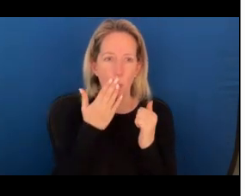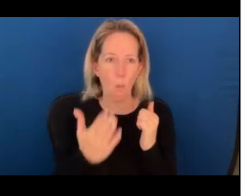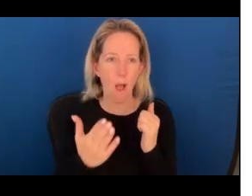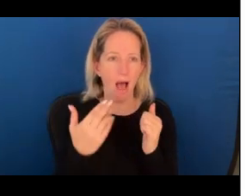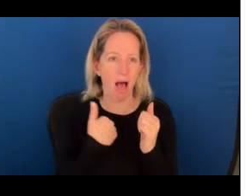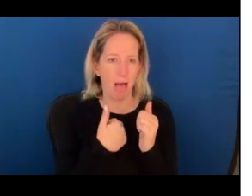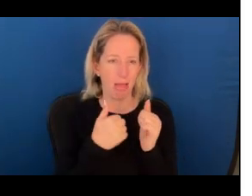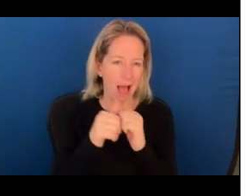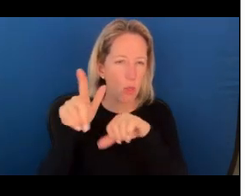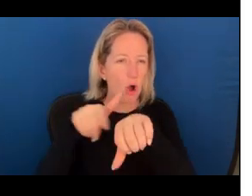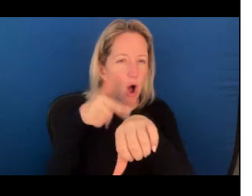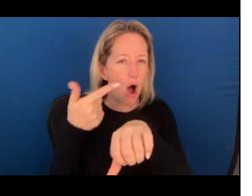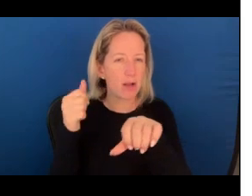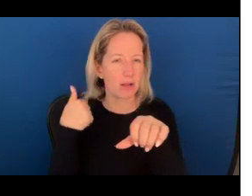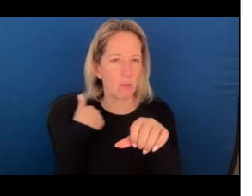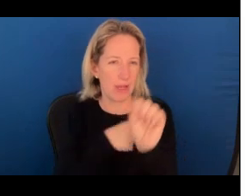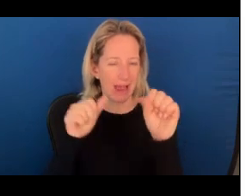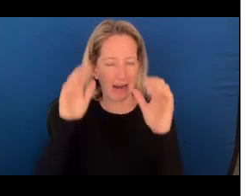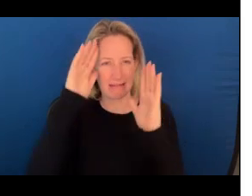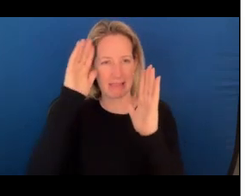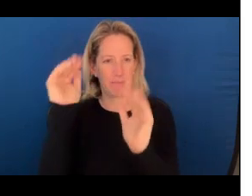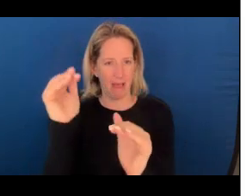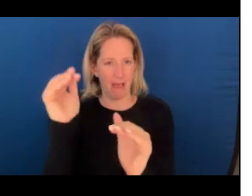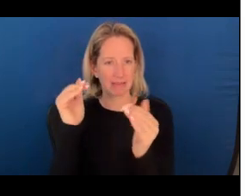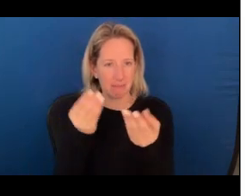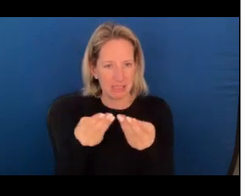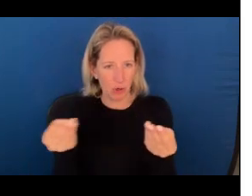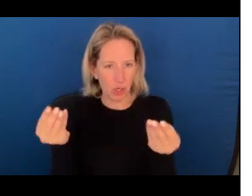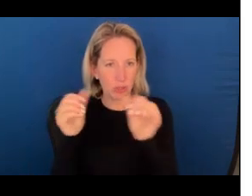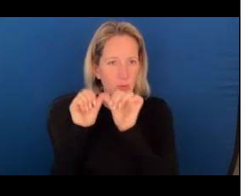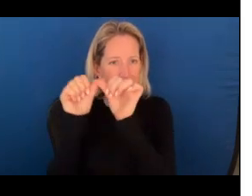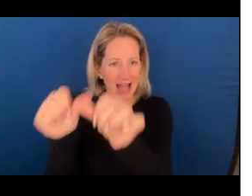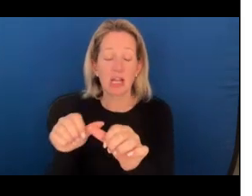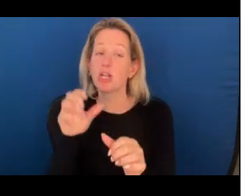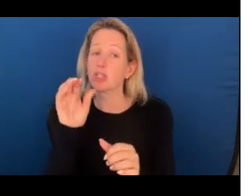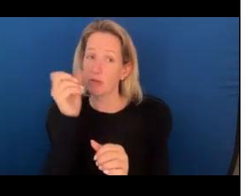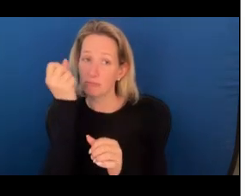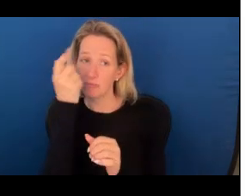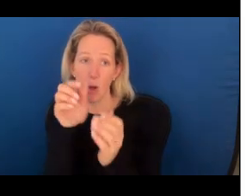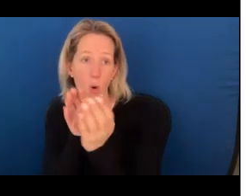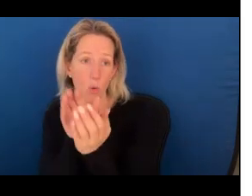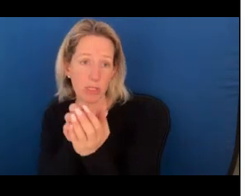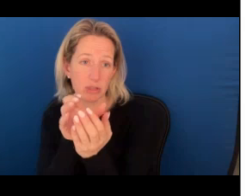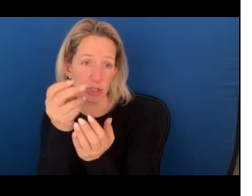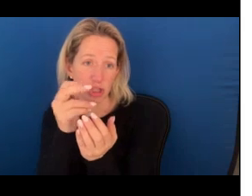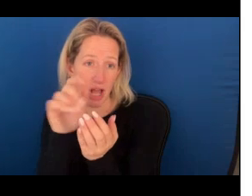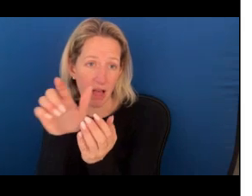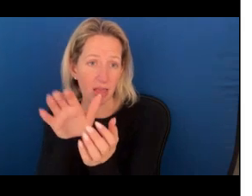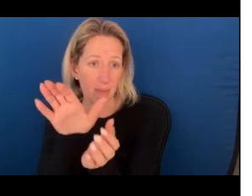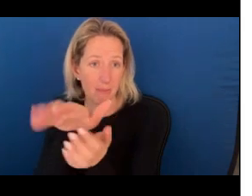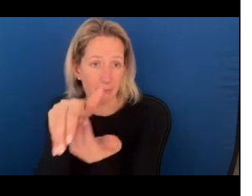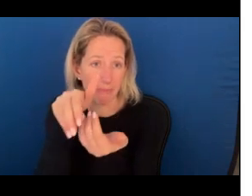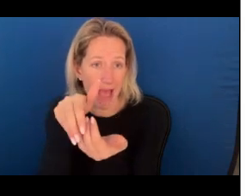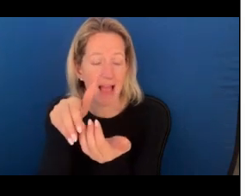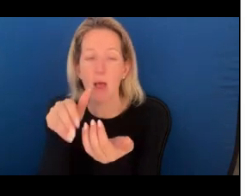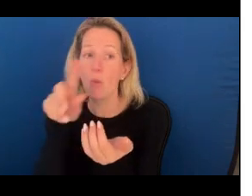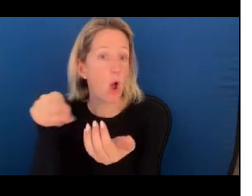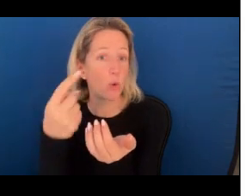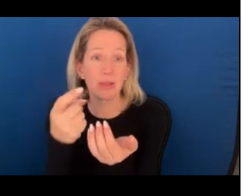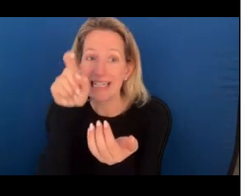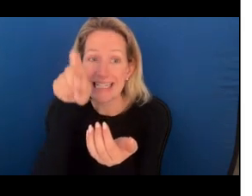these materials to last out in the environment. So especially for like the oyster shell bags, you know, we really only need them to last as long as it takes for oysters